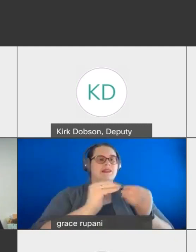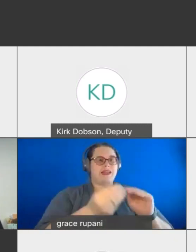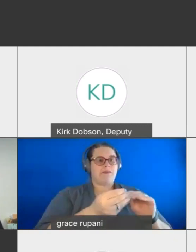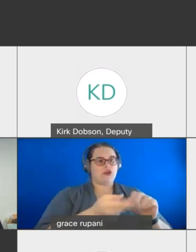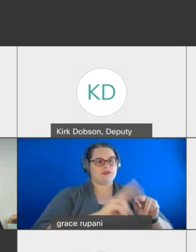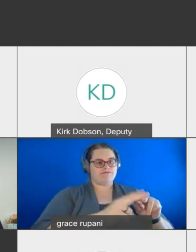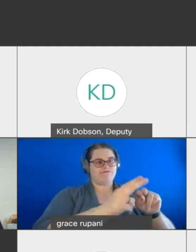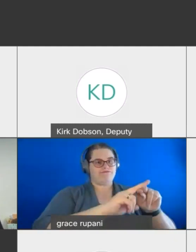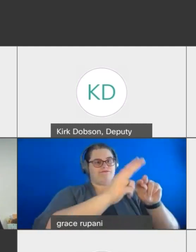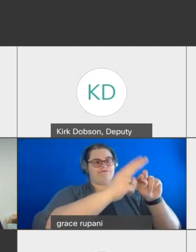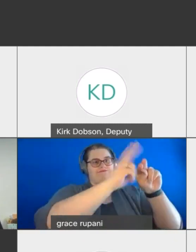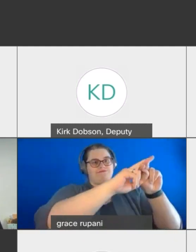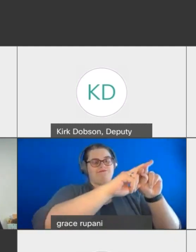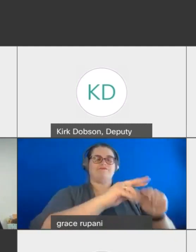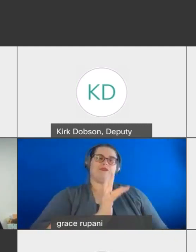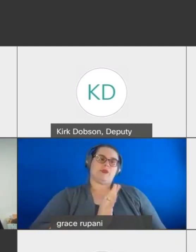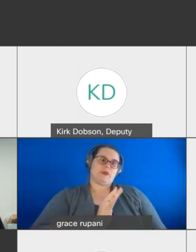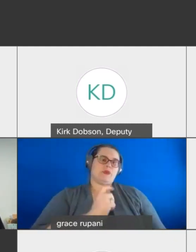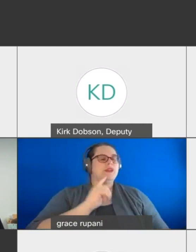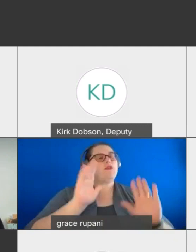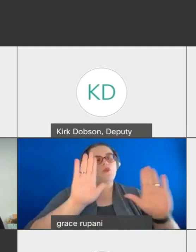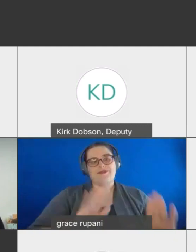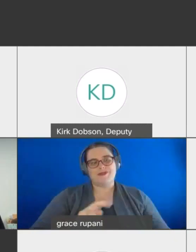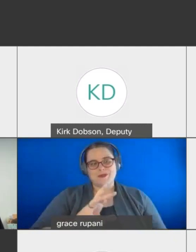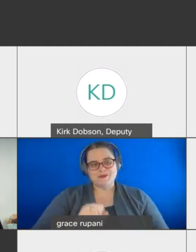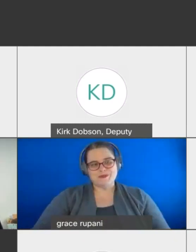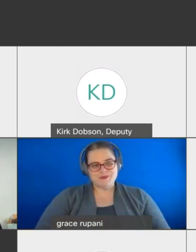a nice percentage of people being fully vaccinated.